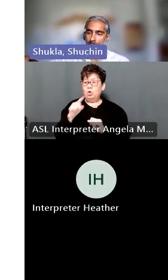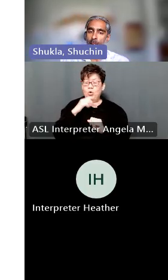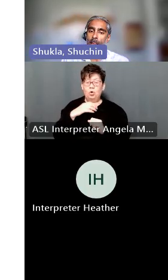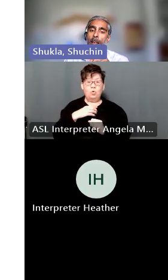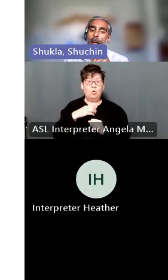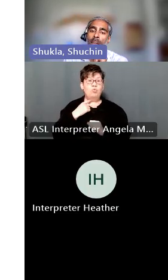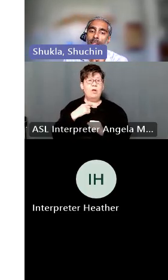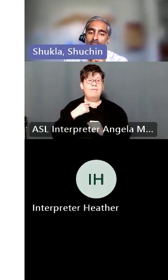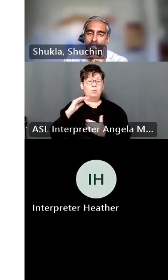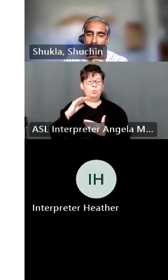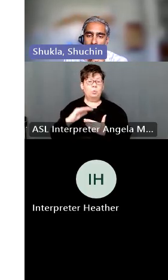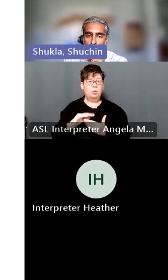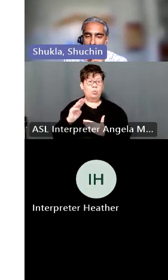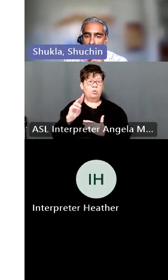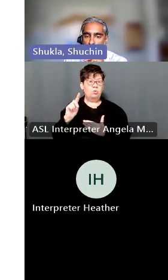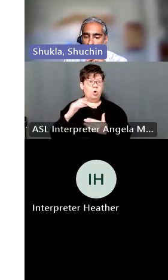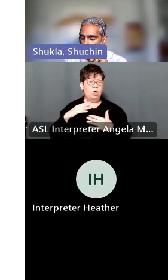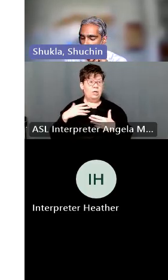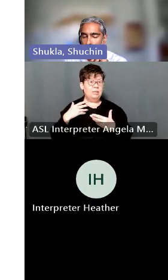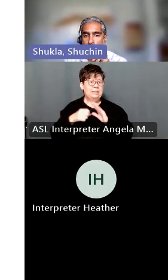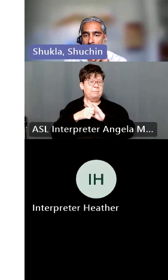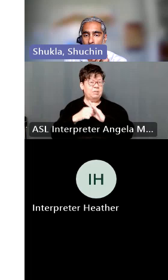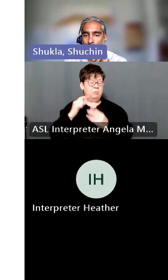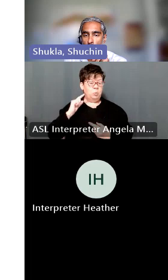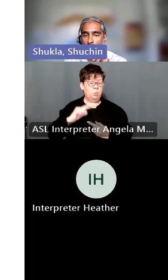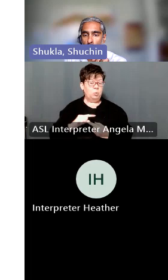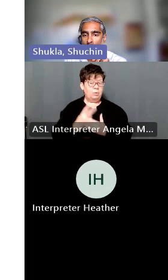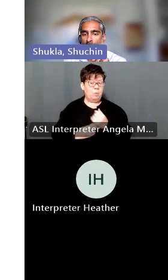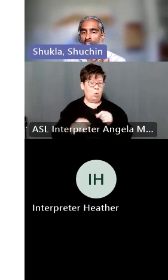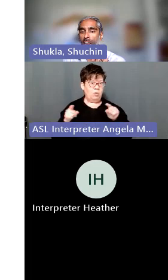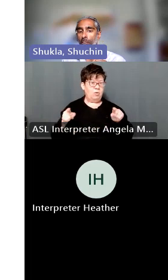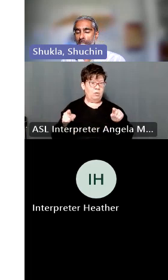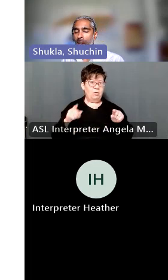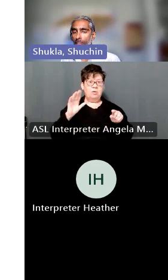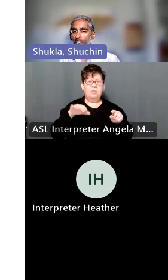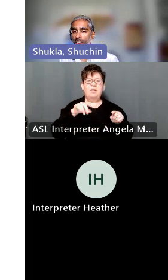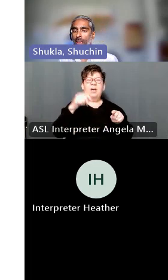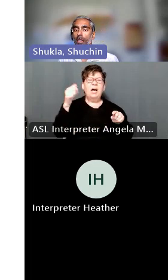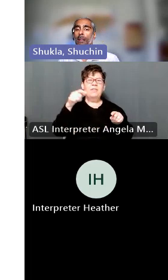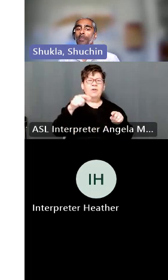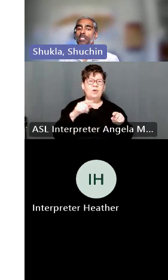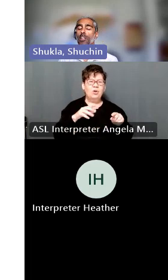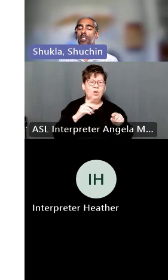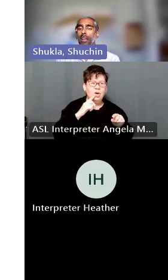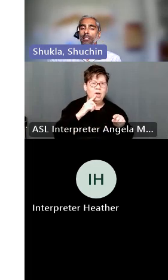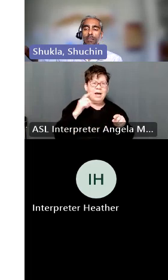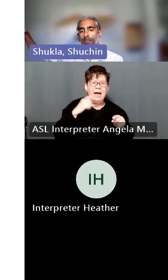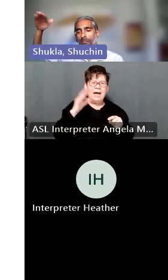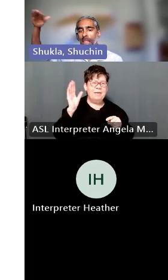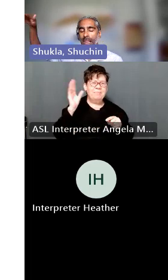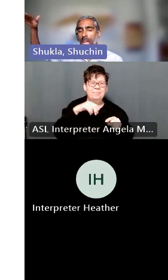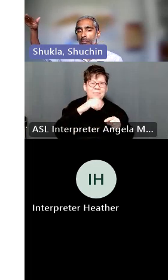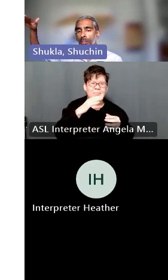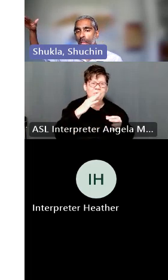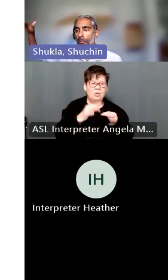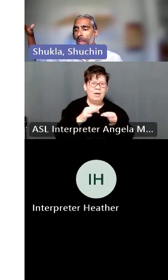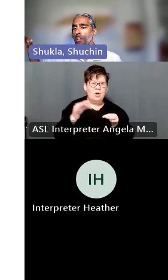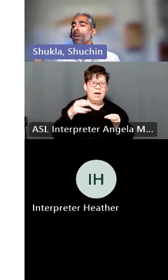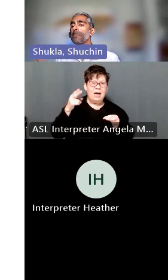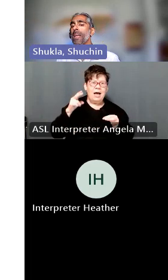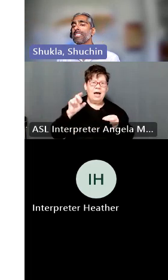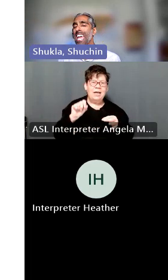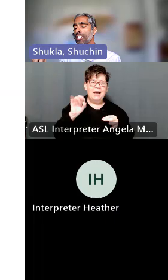withdrawal symptoms. This thing with the affinity, I'm skipping over weak affinity versus high affinity. It's a little like next